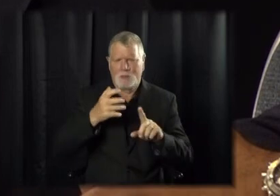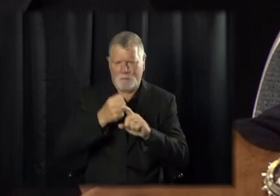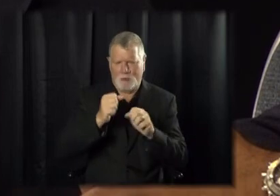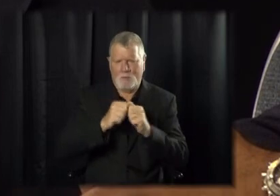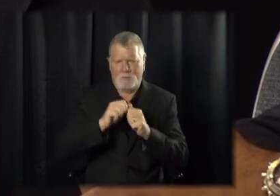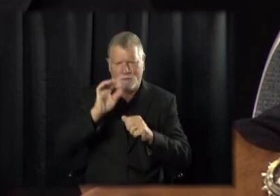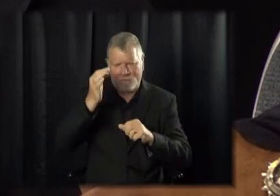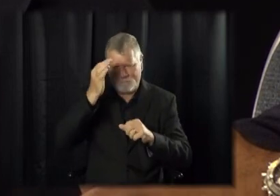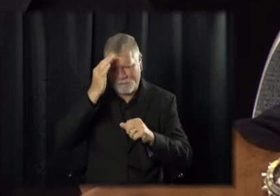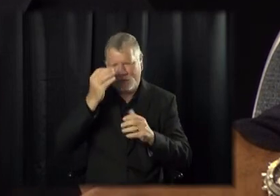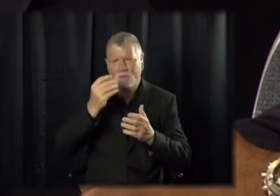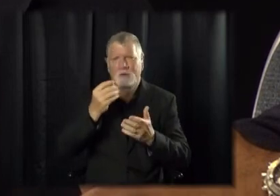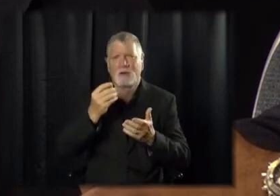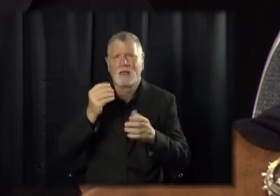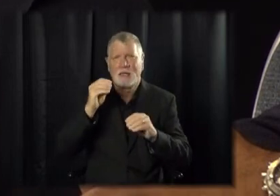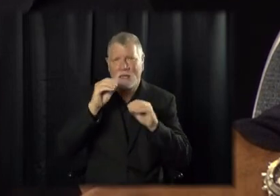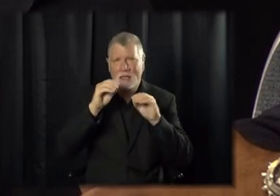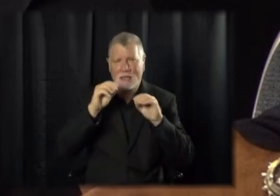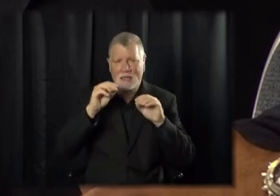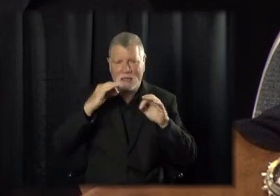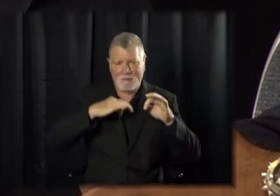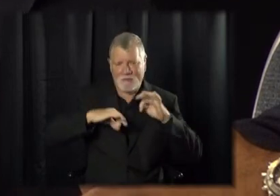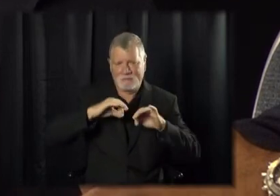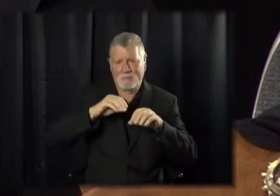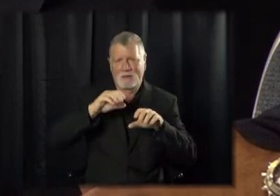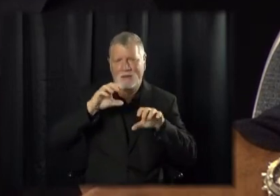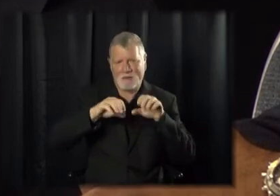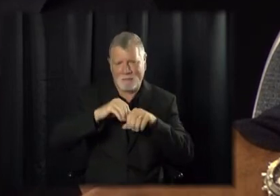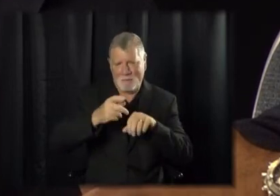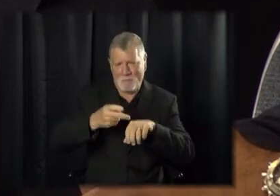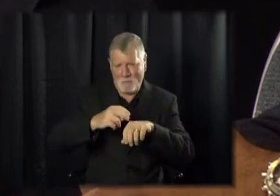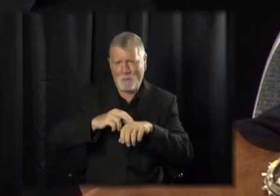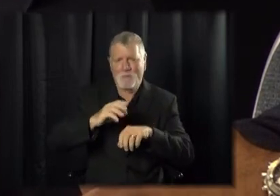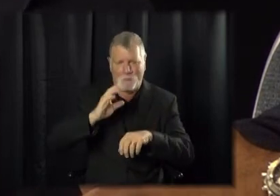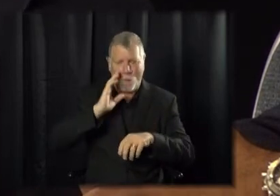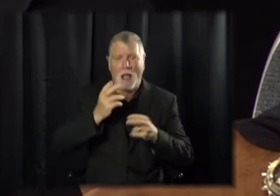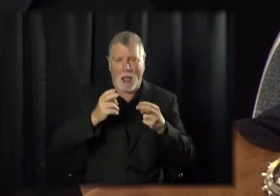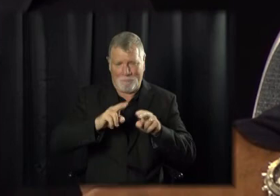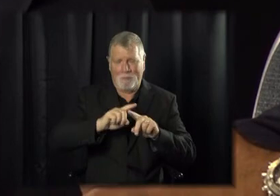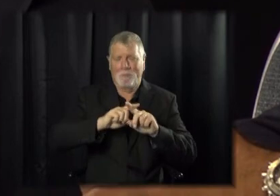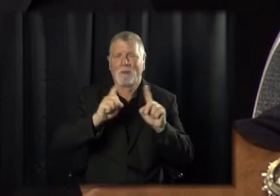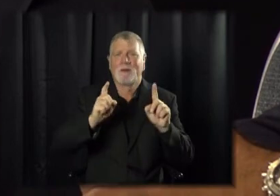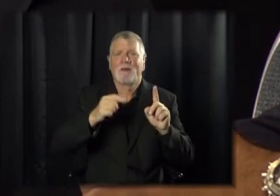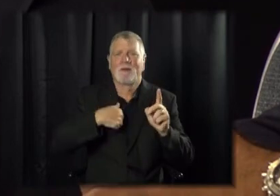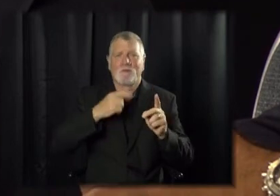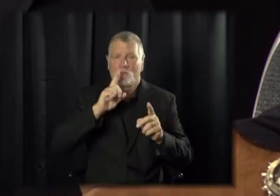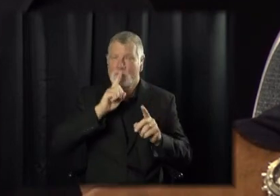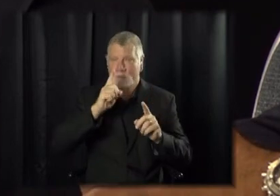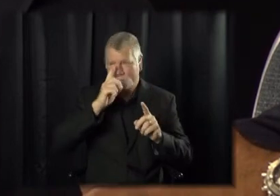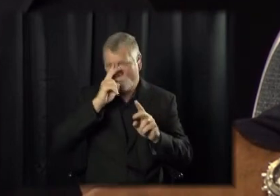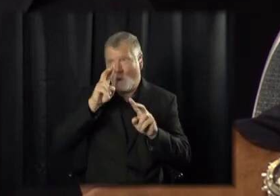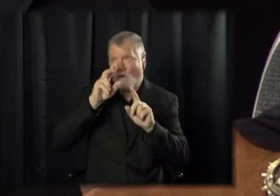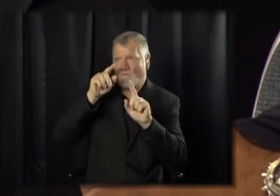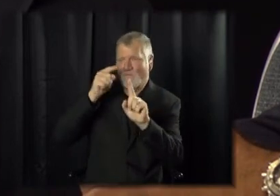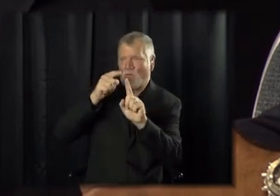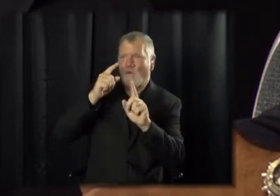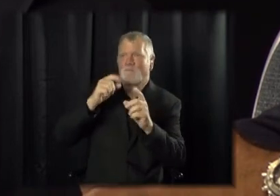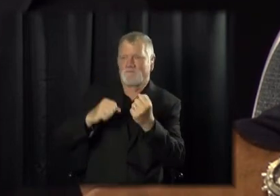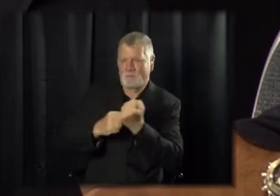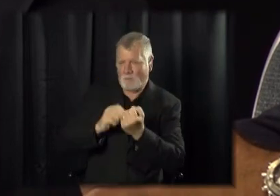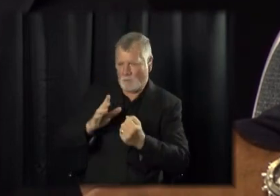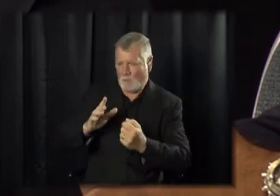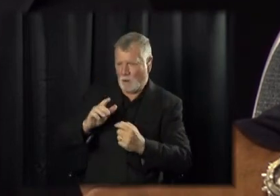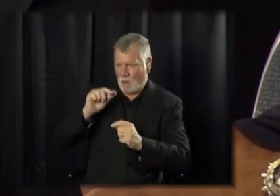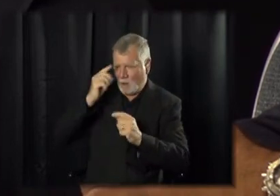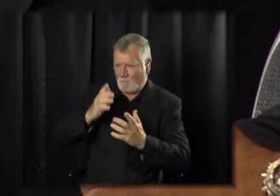in the federal investment that's happening in the islands. And I certainly, certainly look forward to supporting the governor's passion